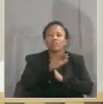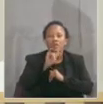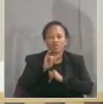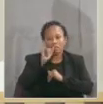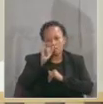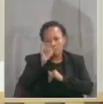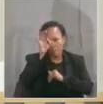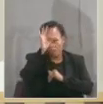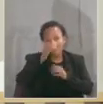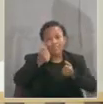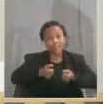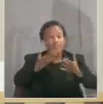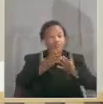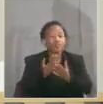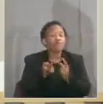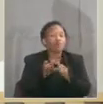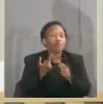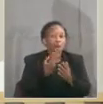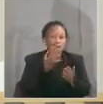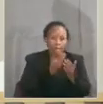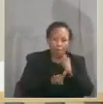from both the internal